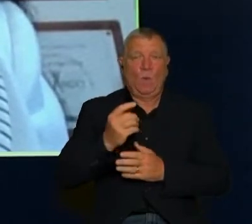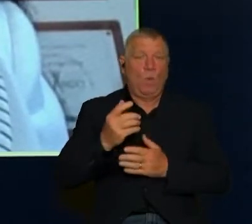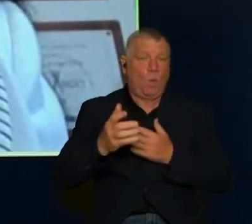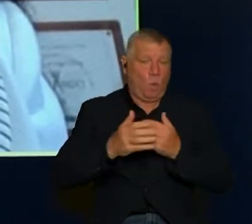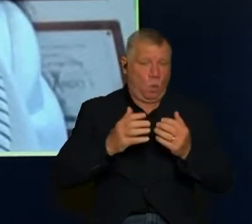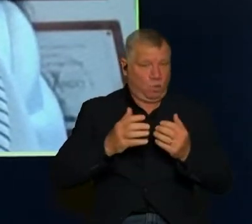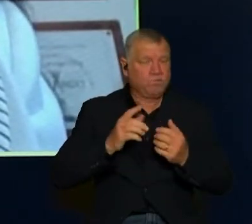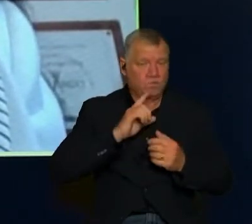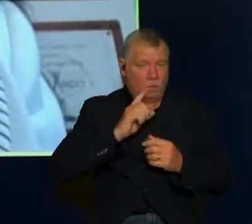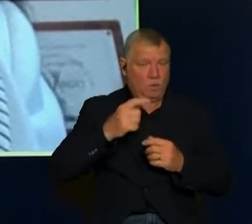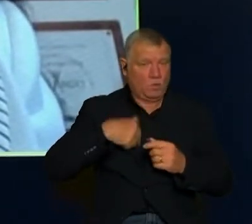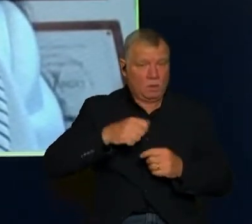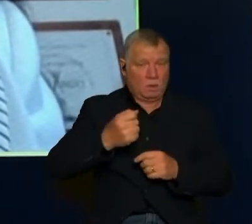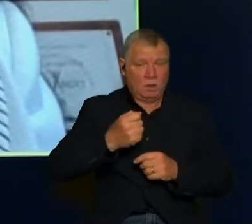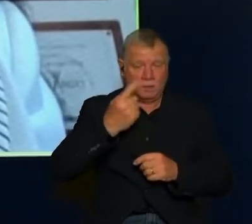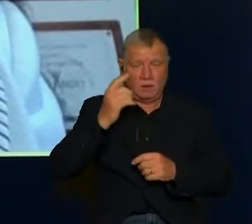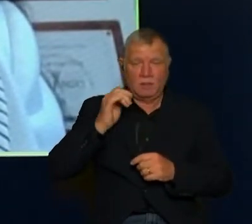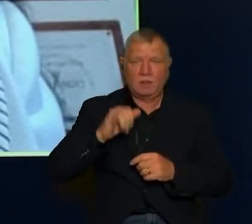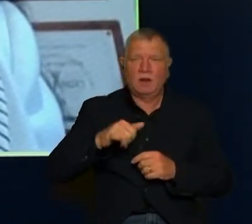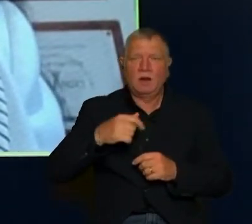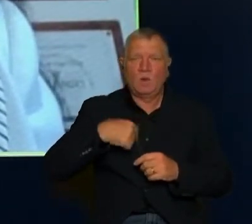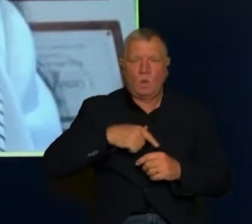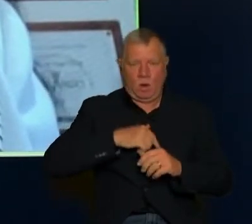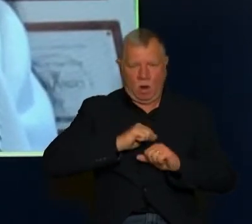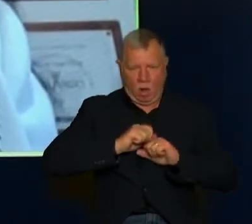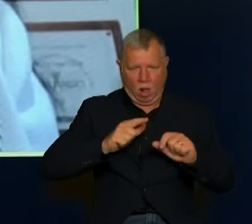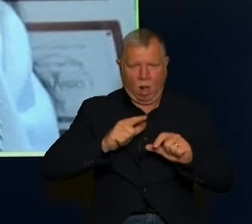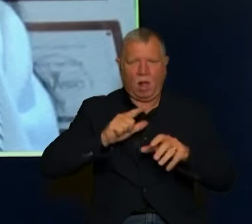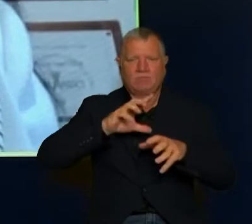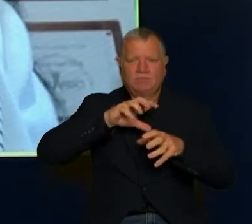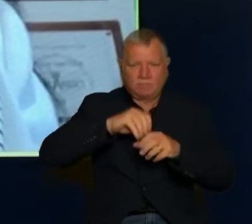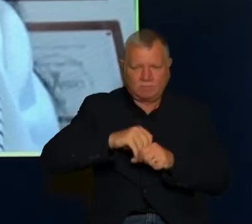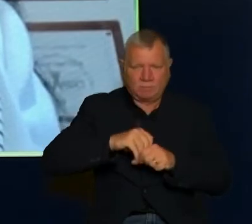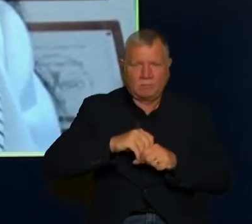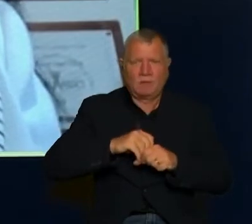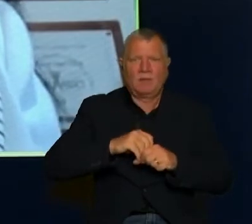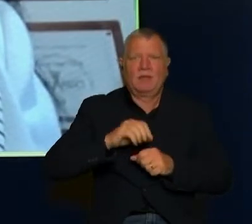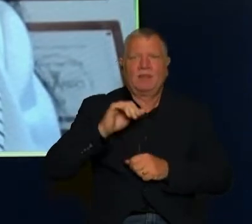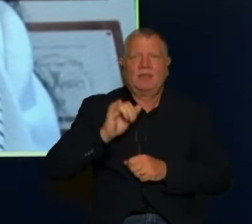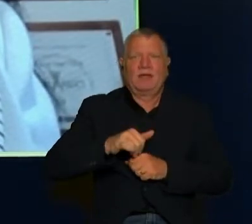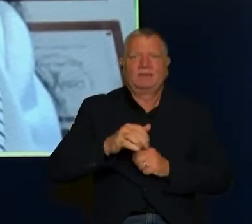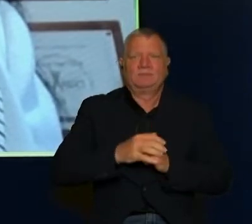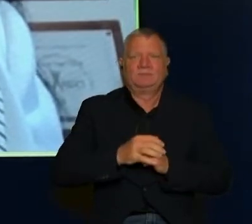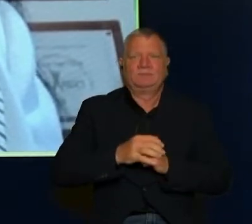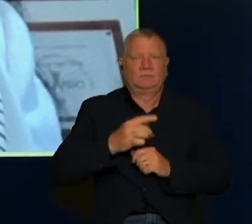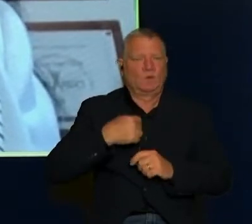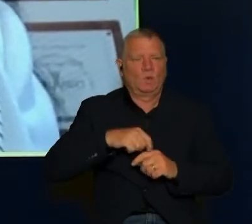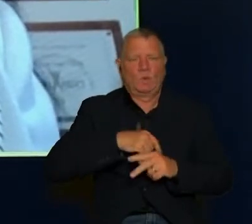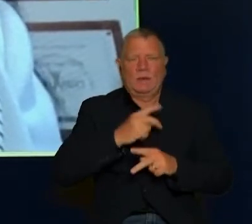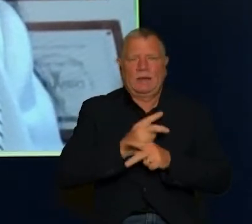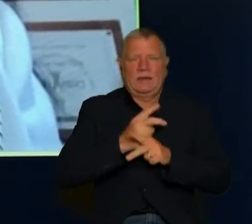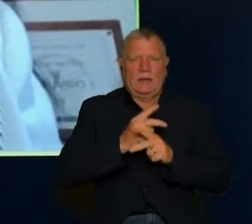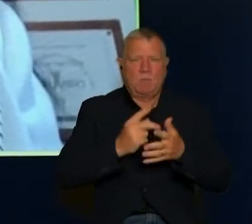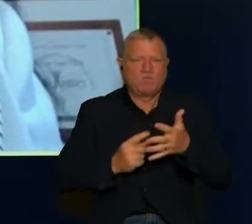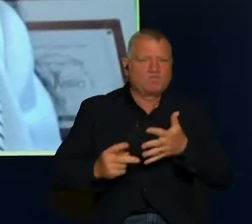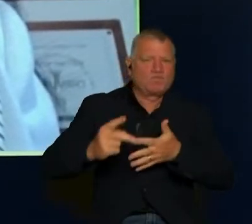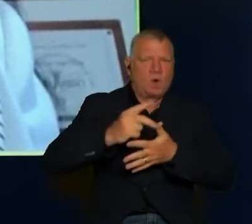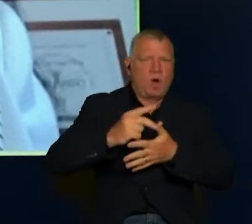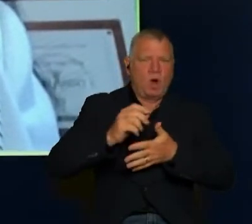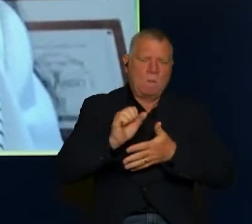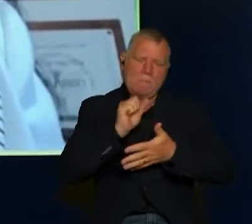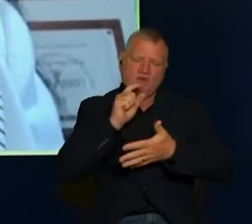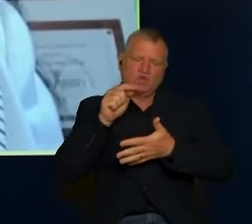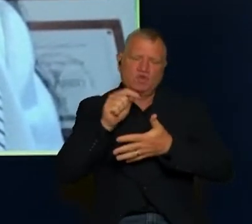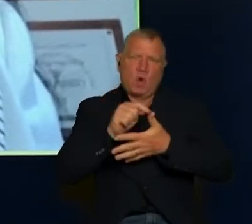we understand that, you know, we're all in this together, that we keep the priority to